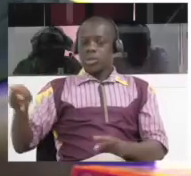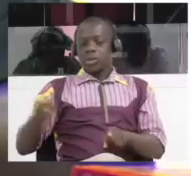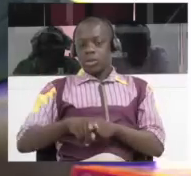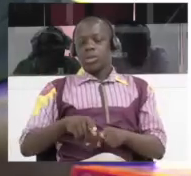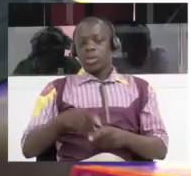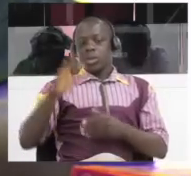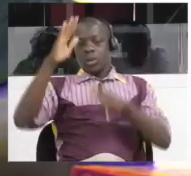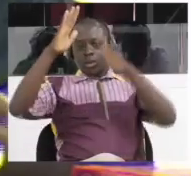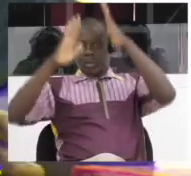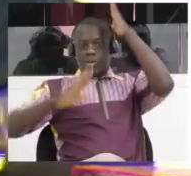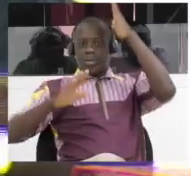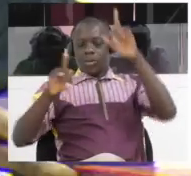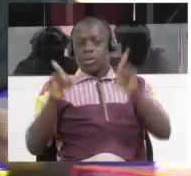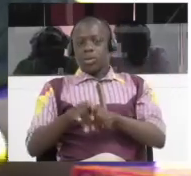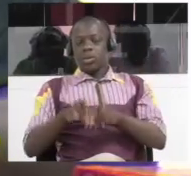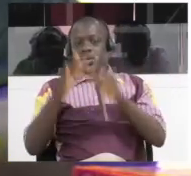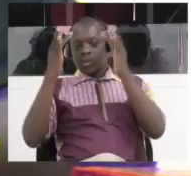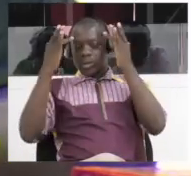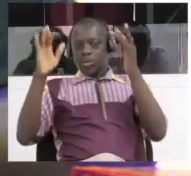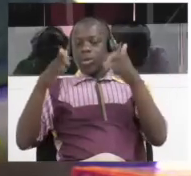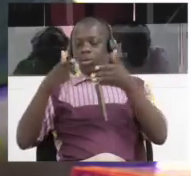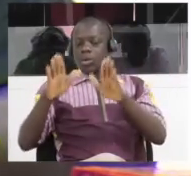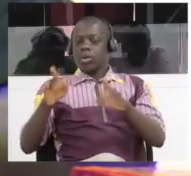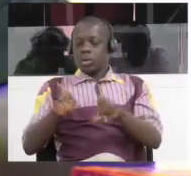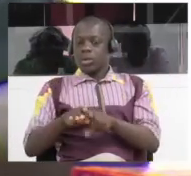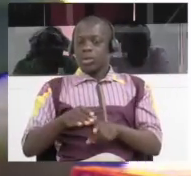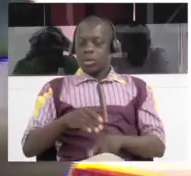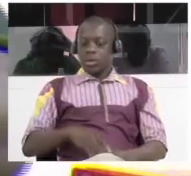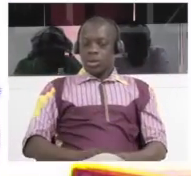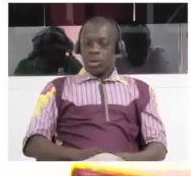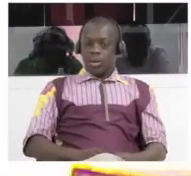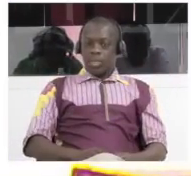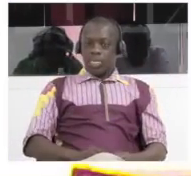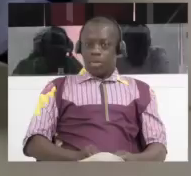know, the essence of regimentation.